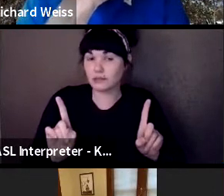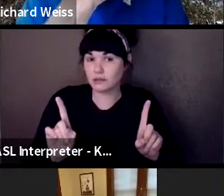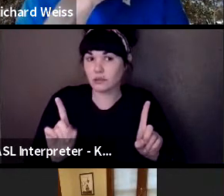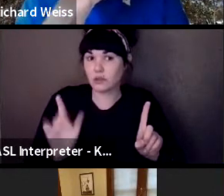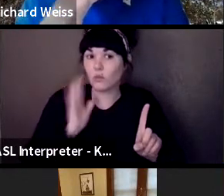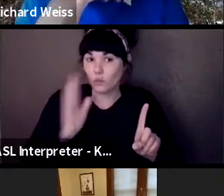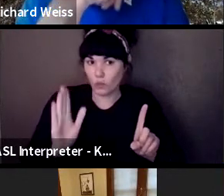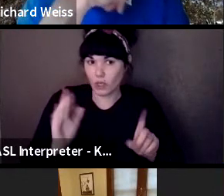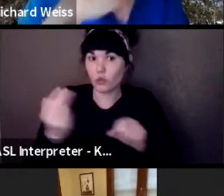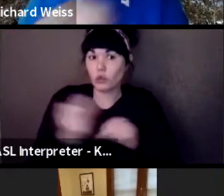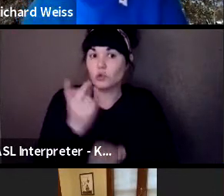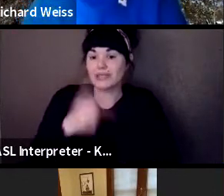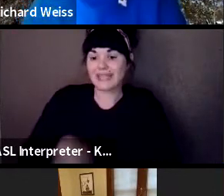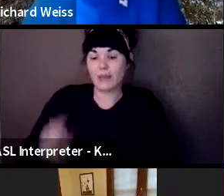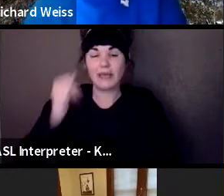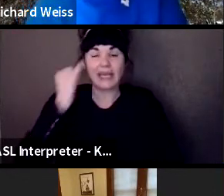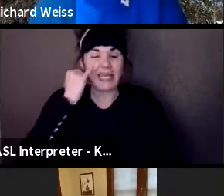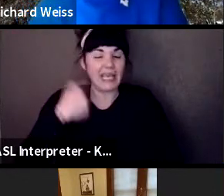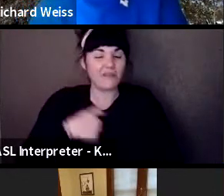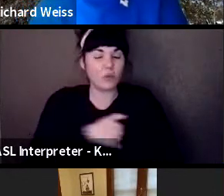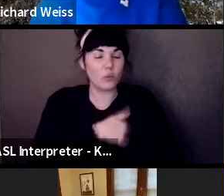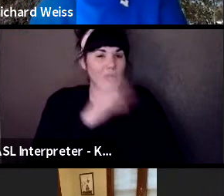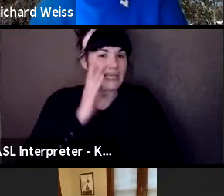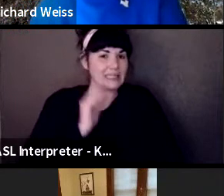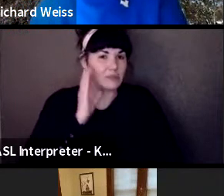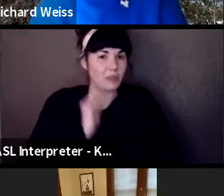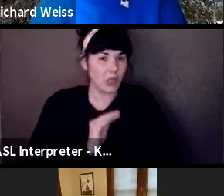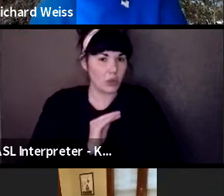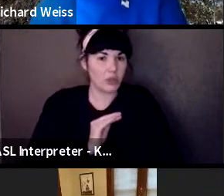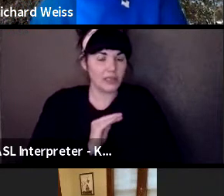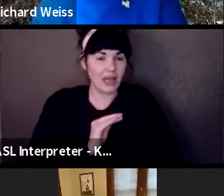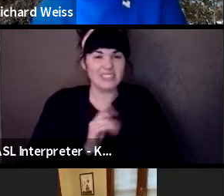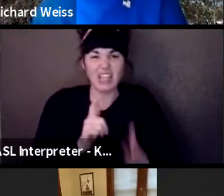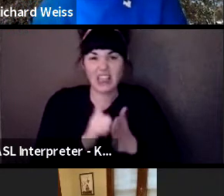correct. It would be for the legal challenges. Okay.